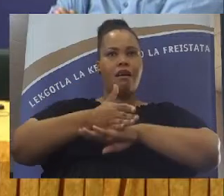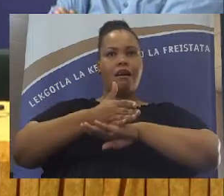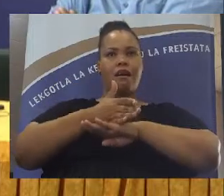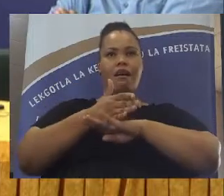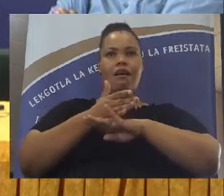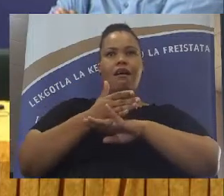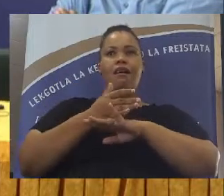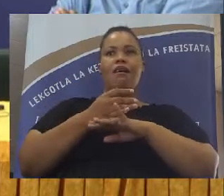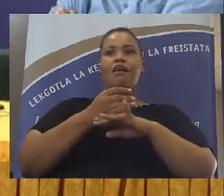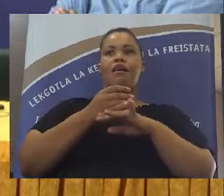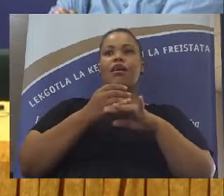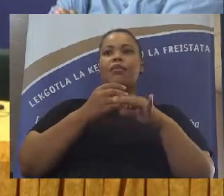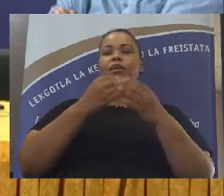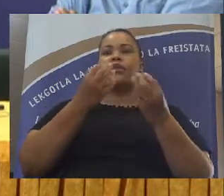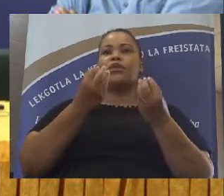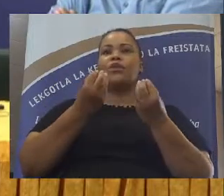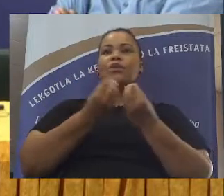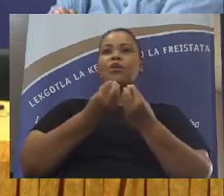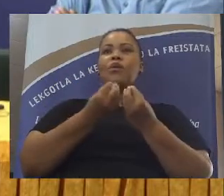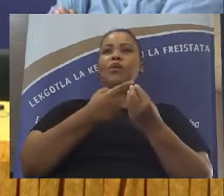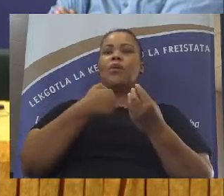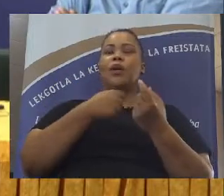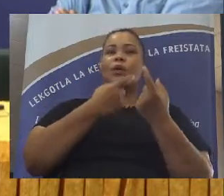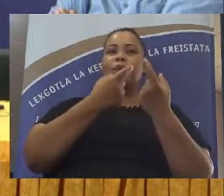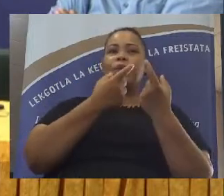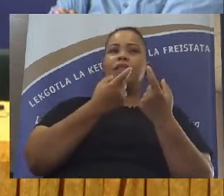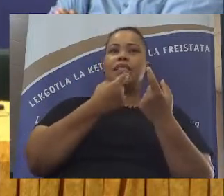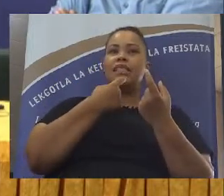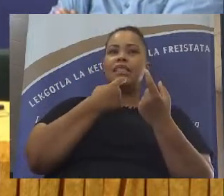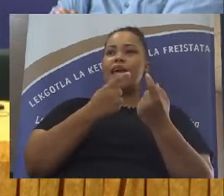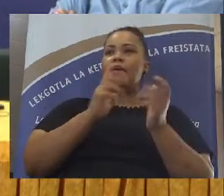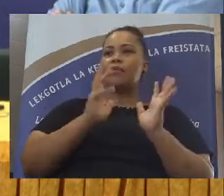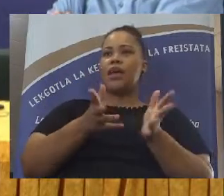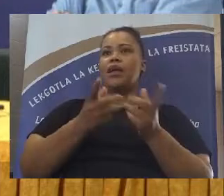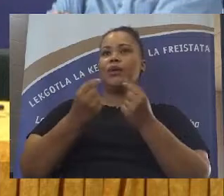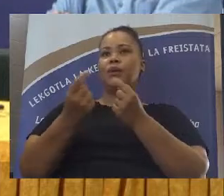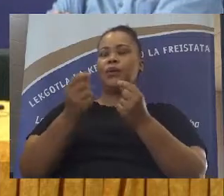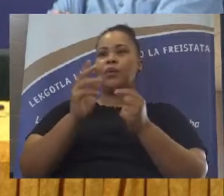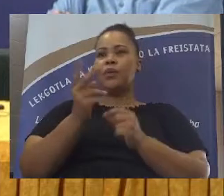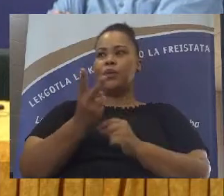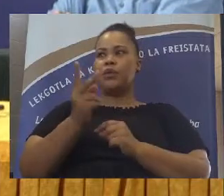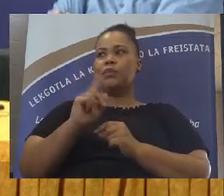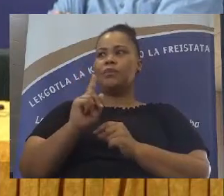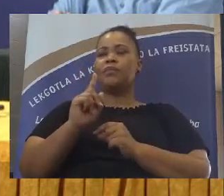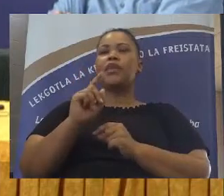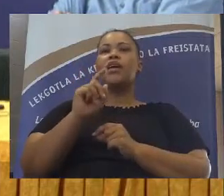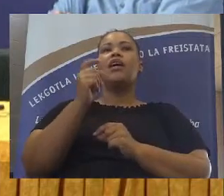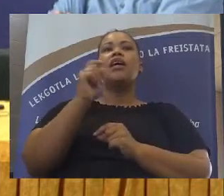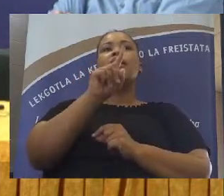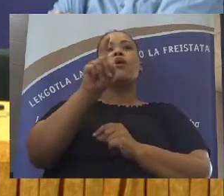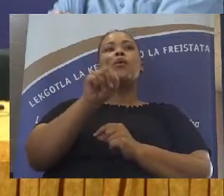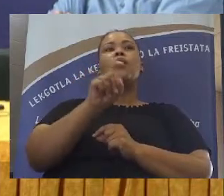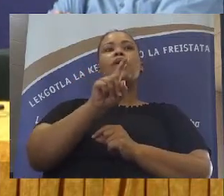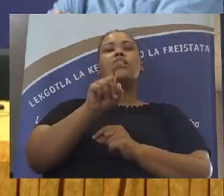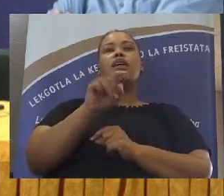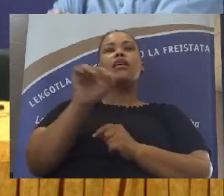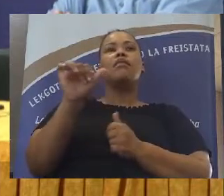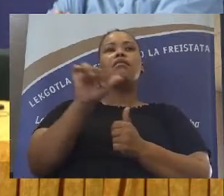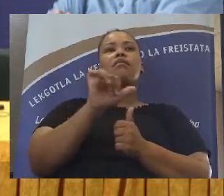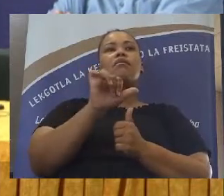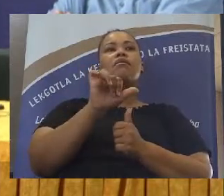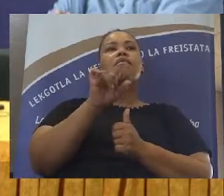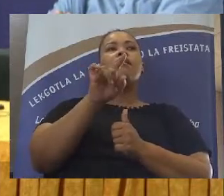do what we say and that we will start working better together. I want to go back to the questions and about the